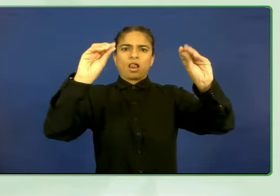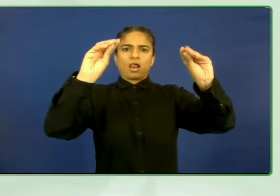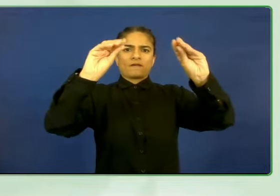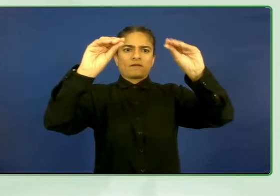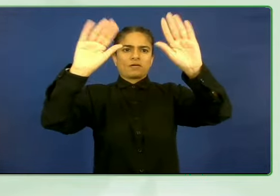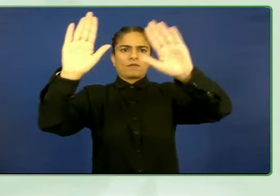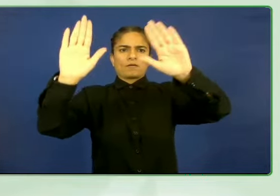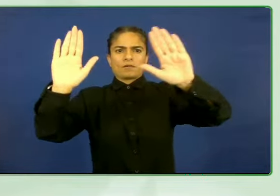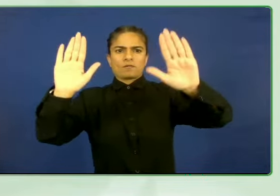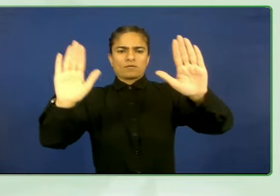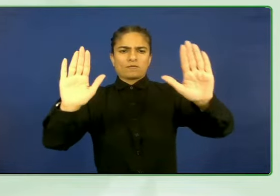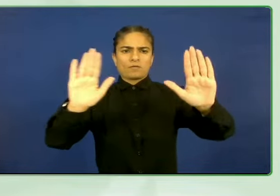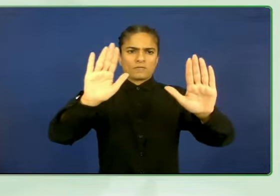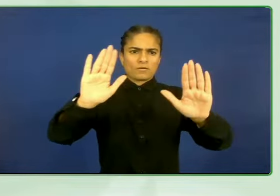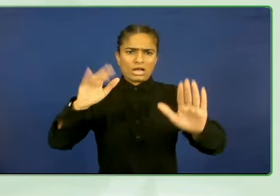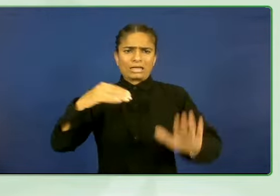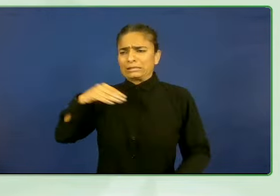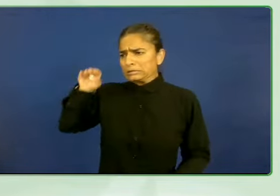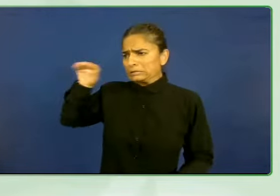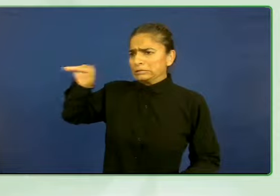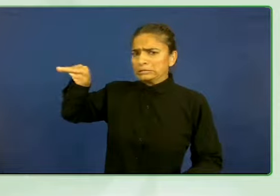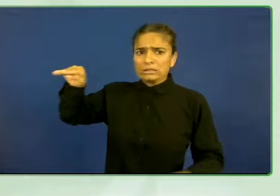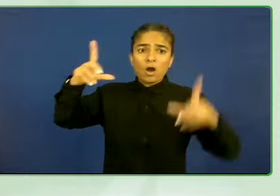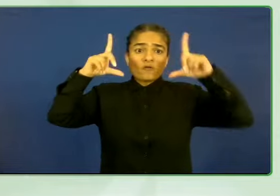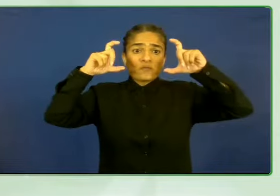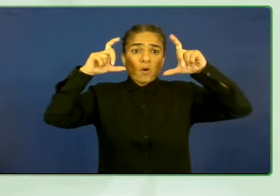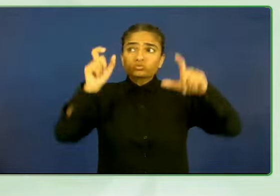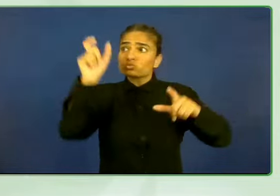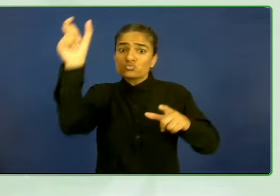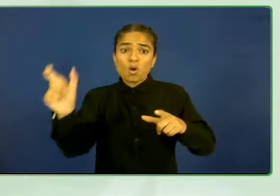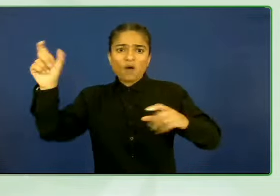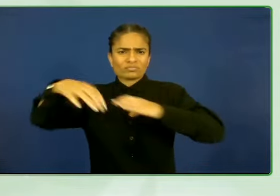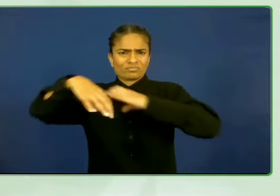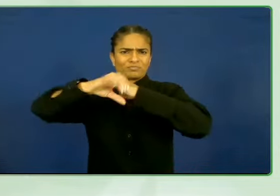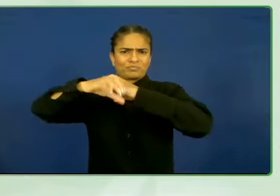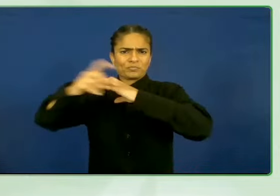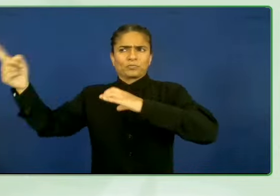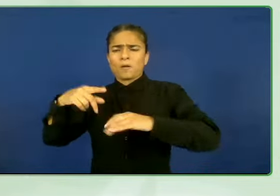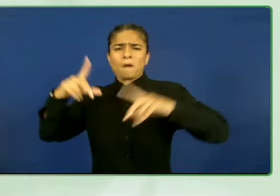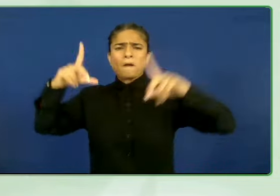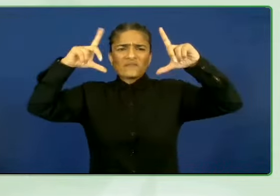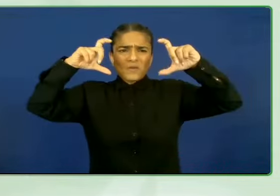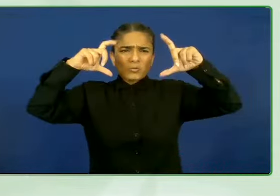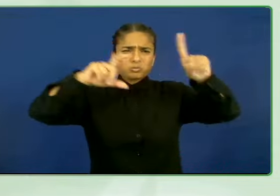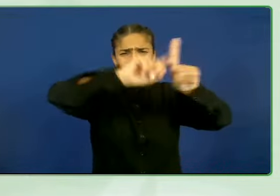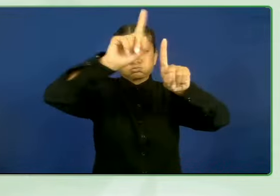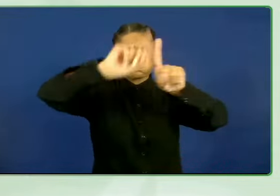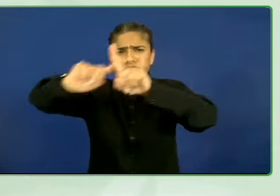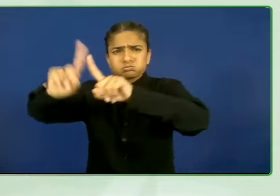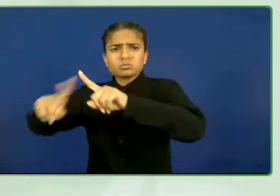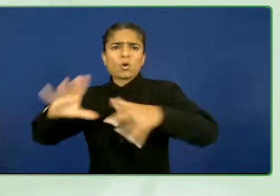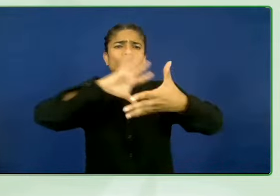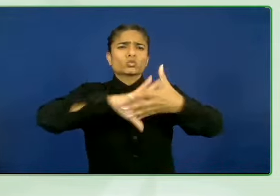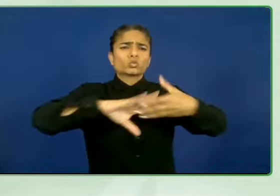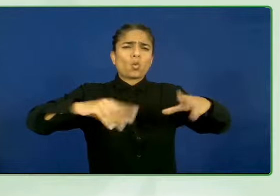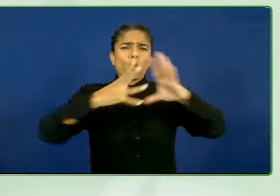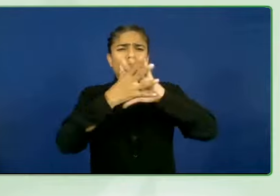photographers from Canon to take different pictures with an impressive story, because pictures always tell